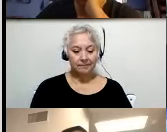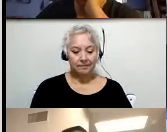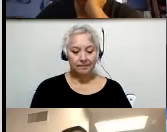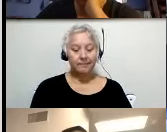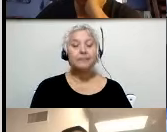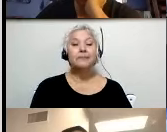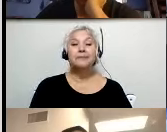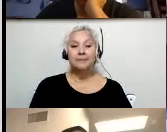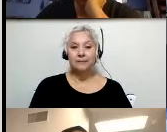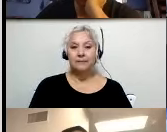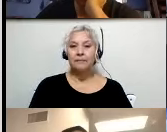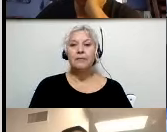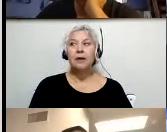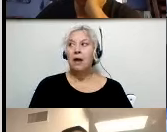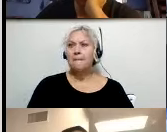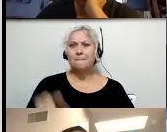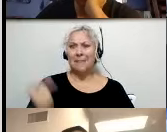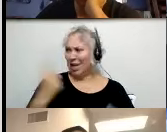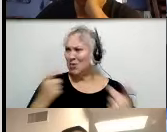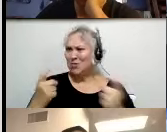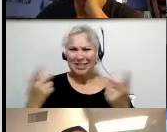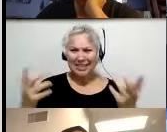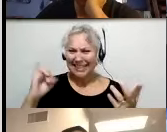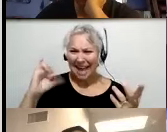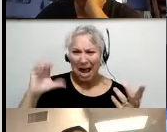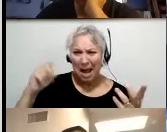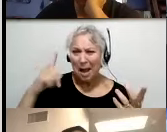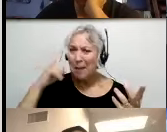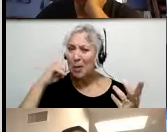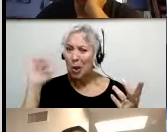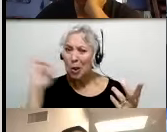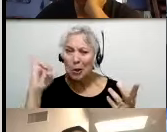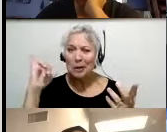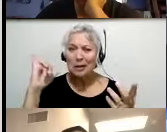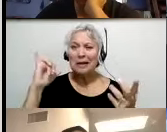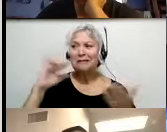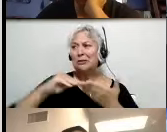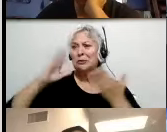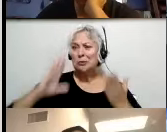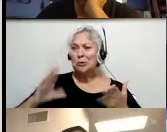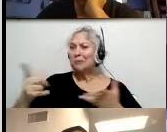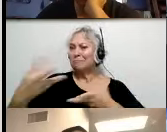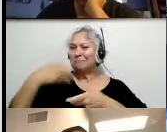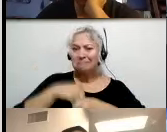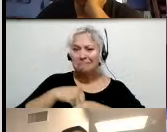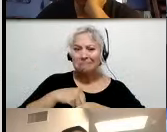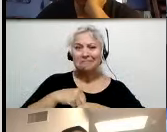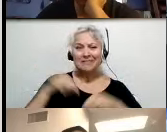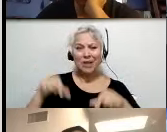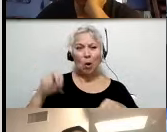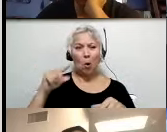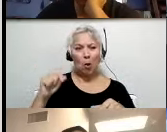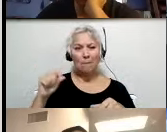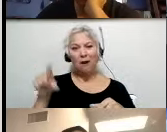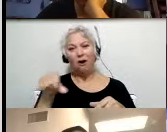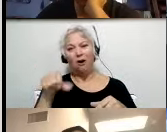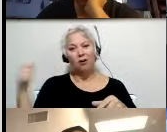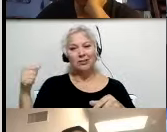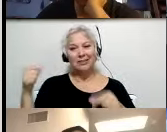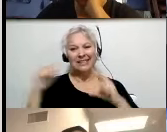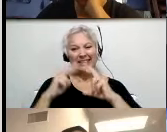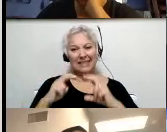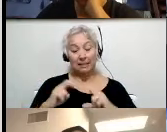Okay, we are getting a lot of questions. What does the ICAP look like for students who are participating in the Oklahoma Alternate Assessment